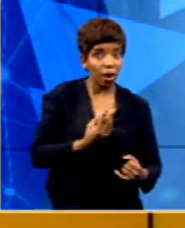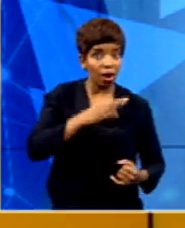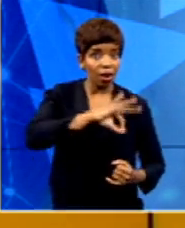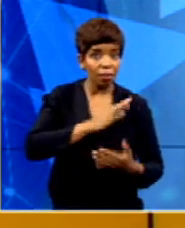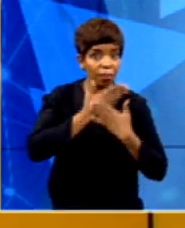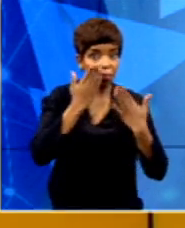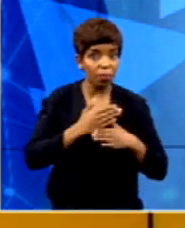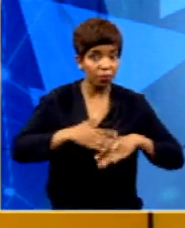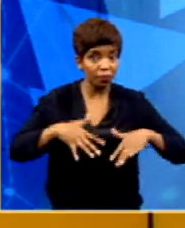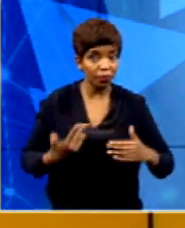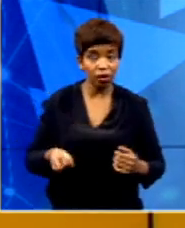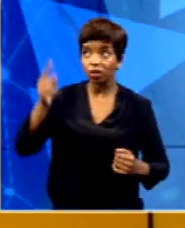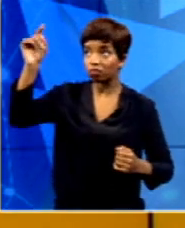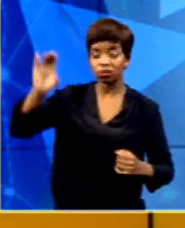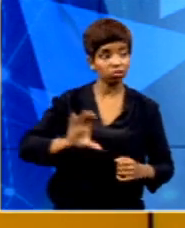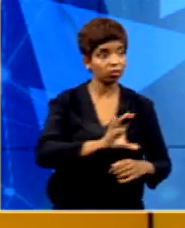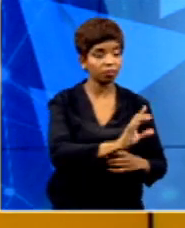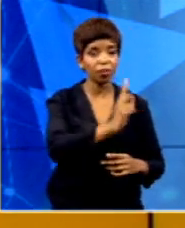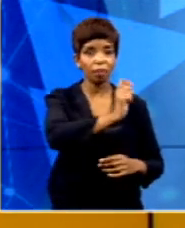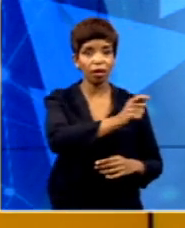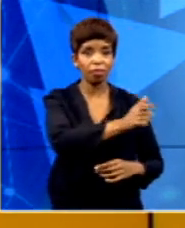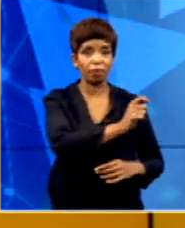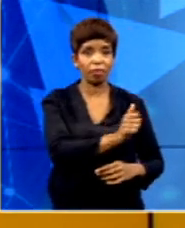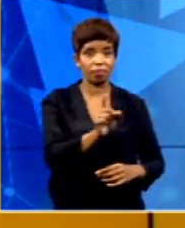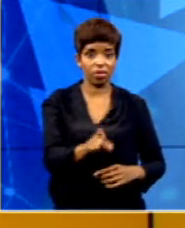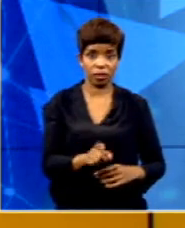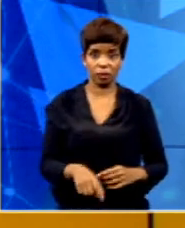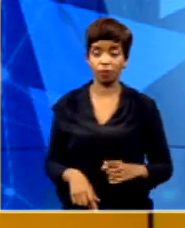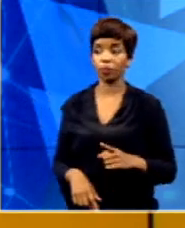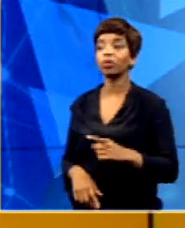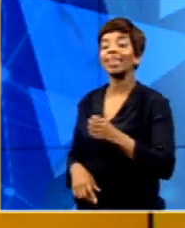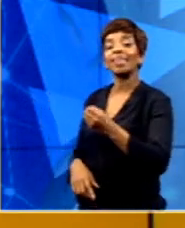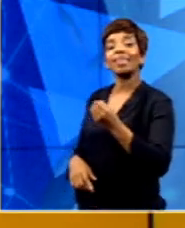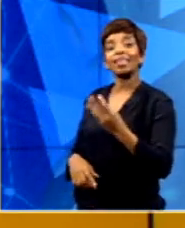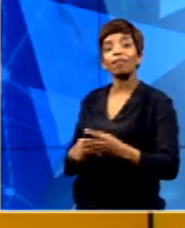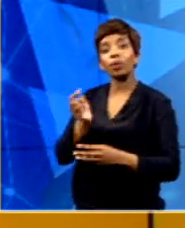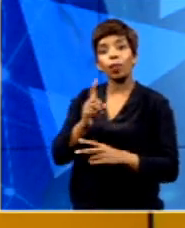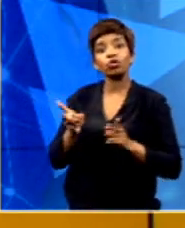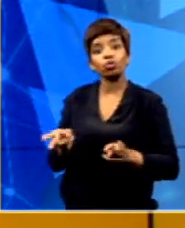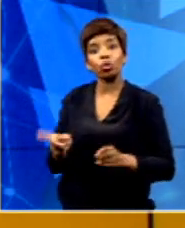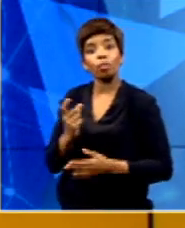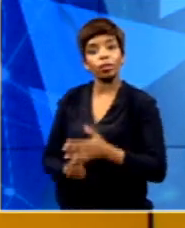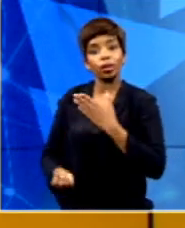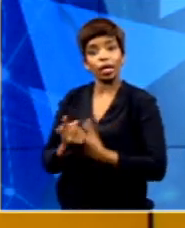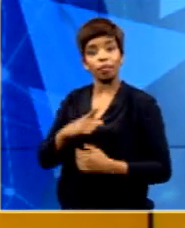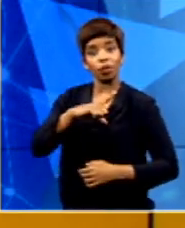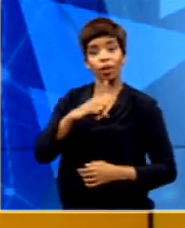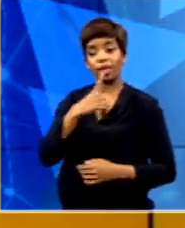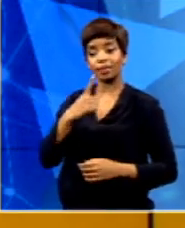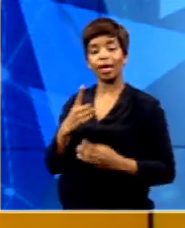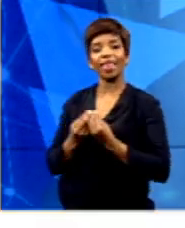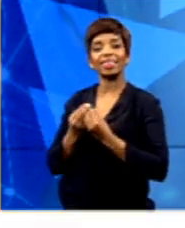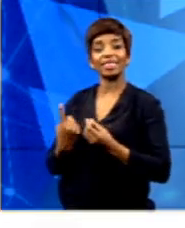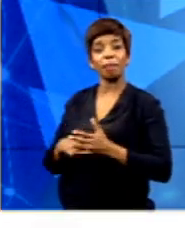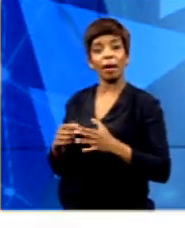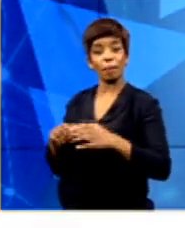is, given that that option, as you say, which is usually available with most hire purchase agreements,